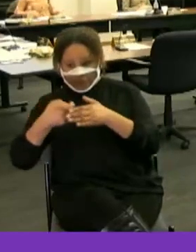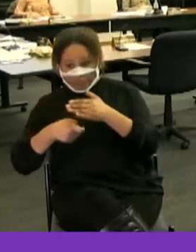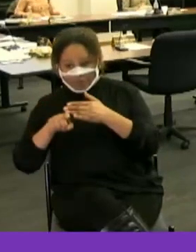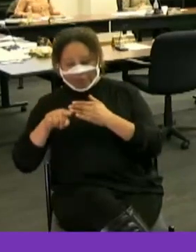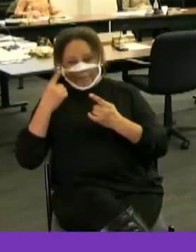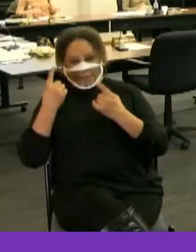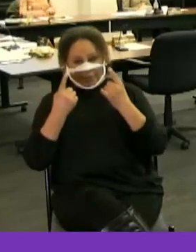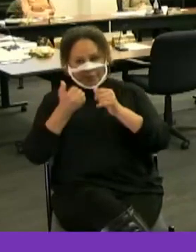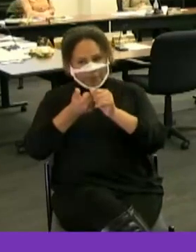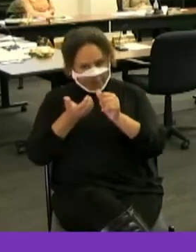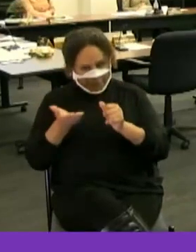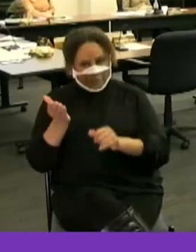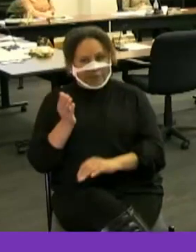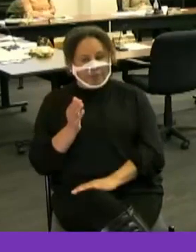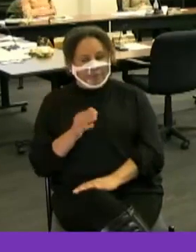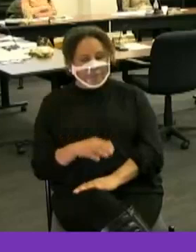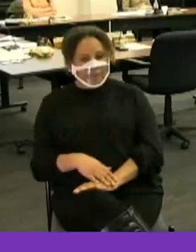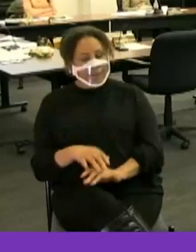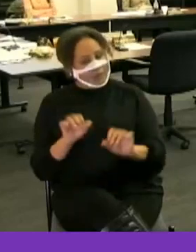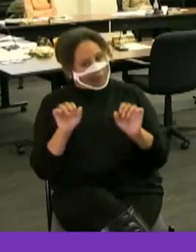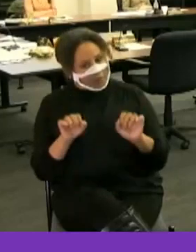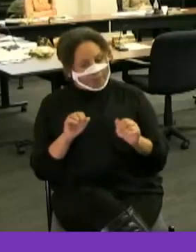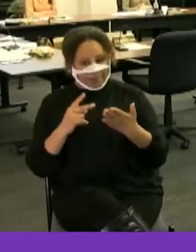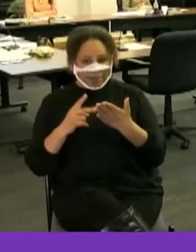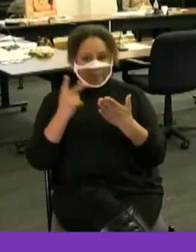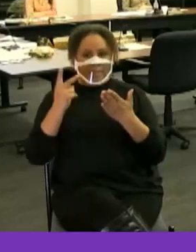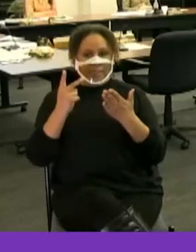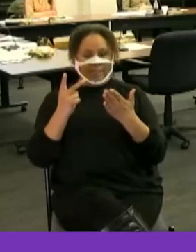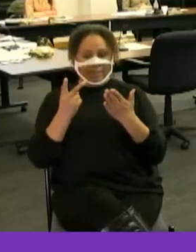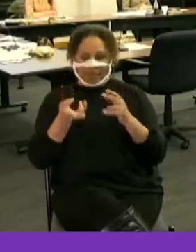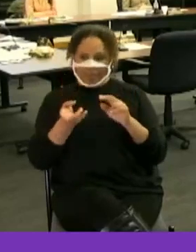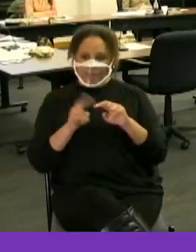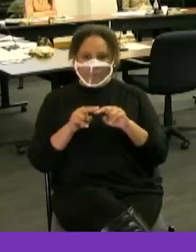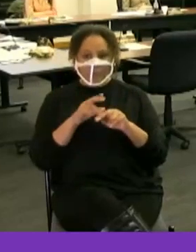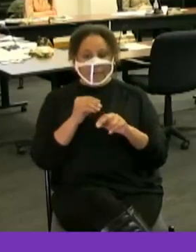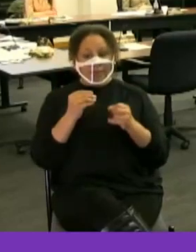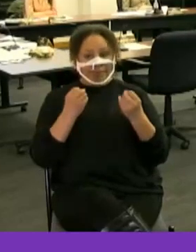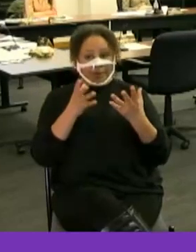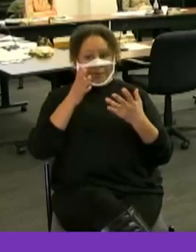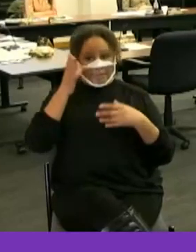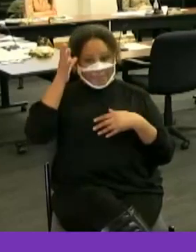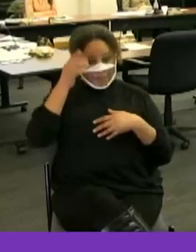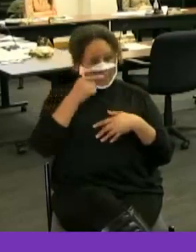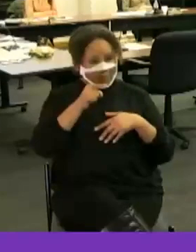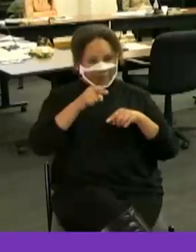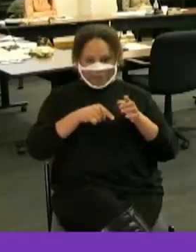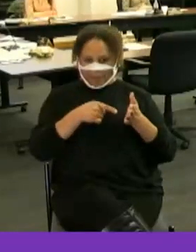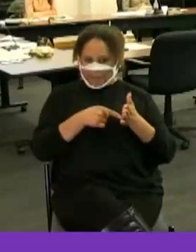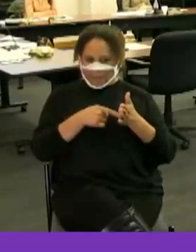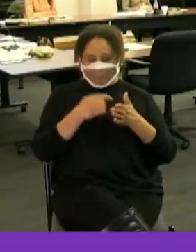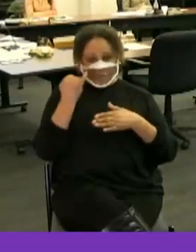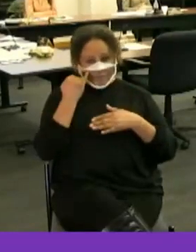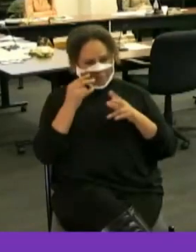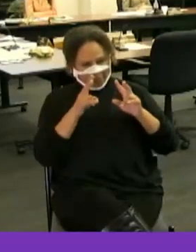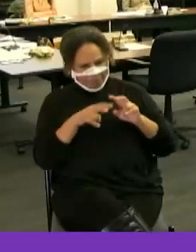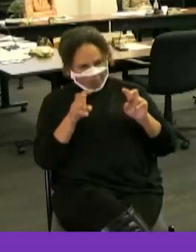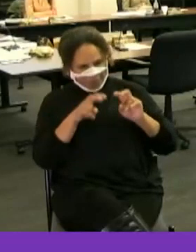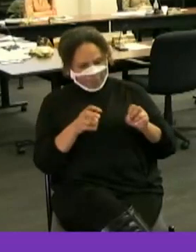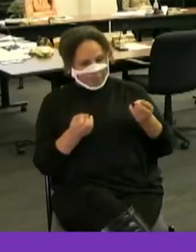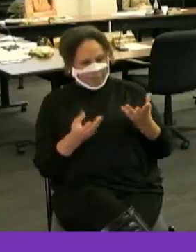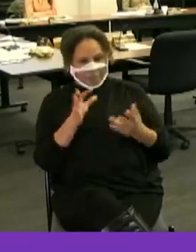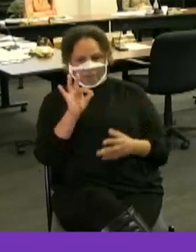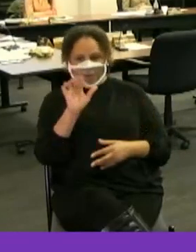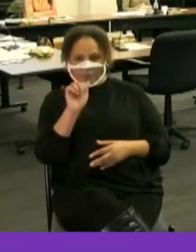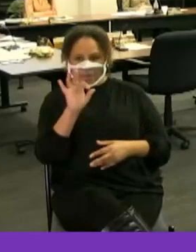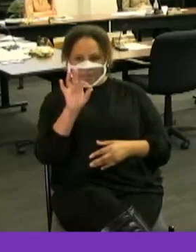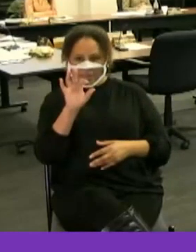consider everything, that it could be double. And many parents can't afford it. If you look at how many FAFSAs are filed